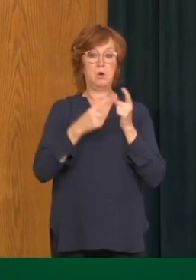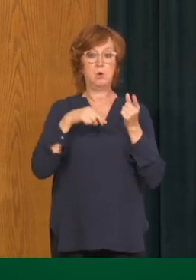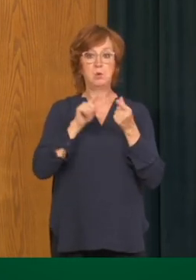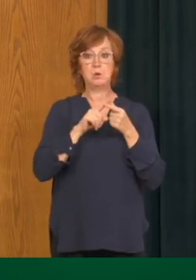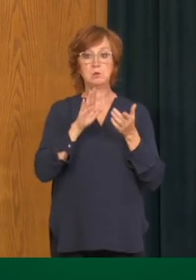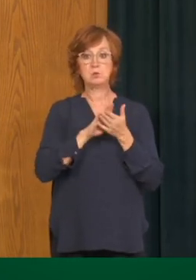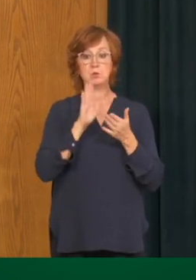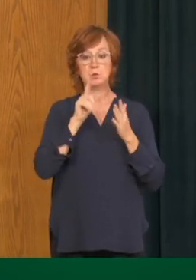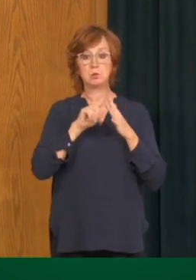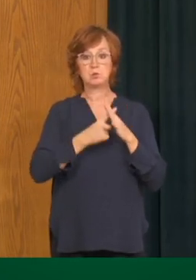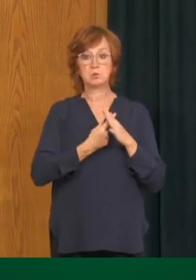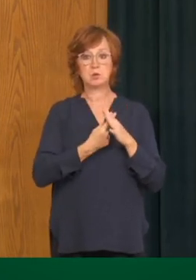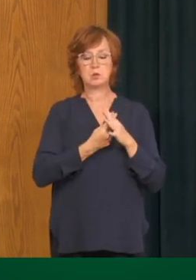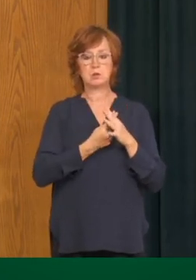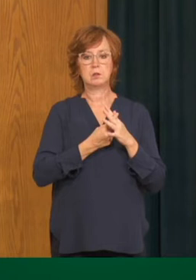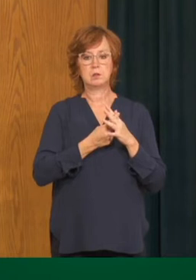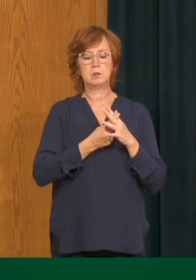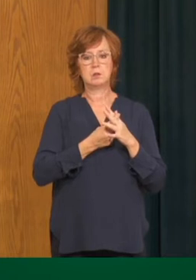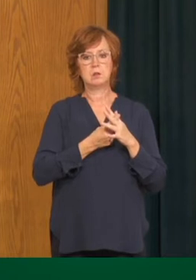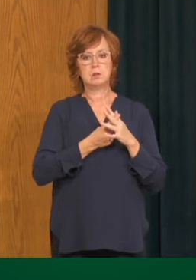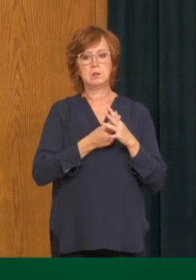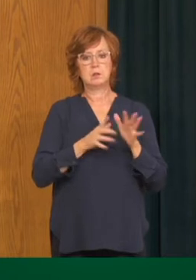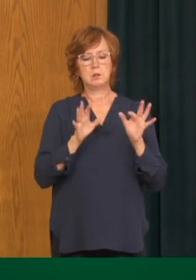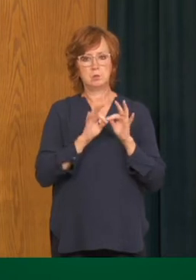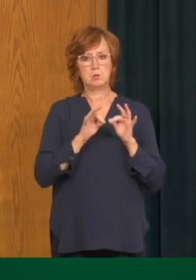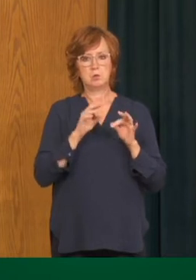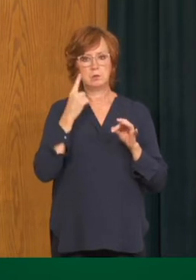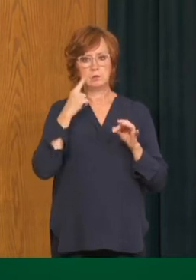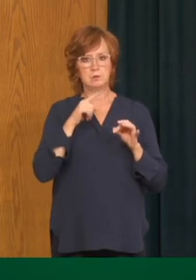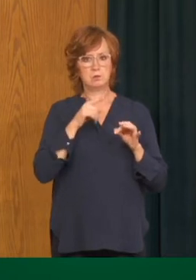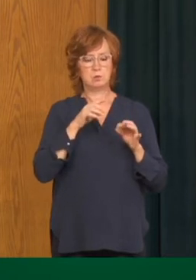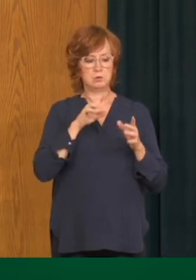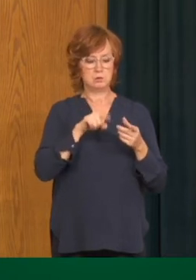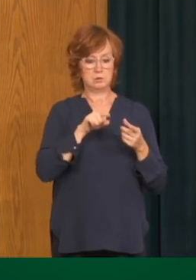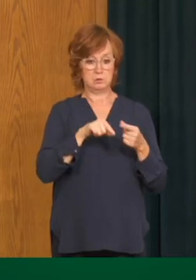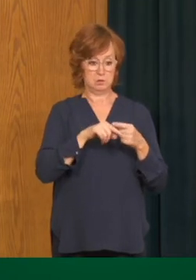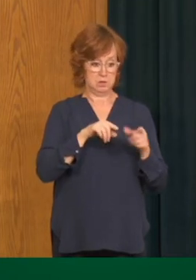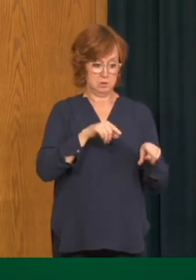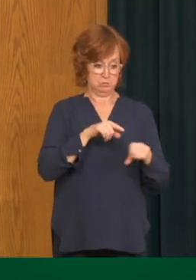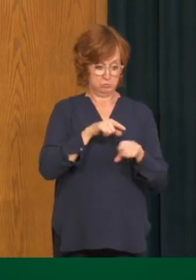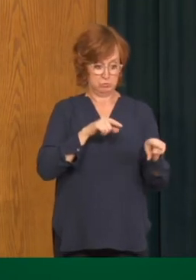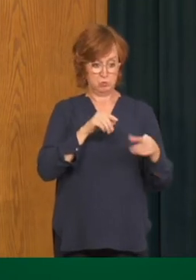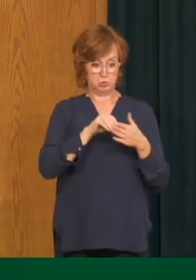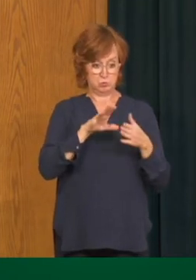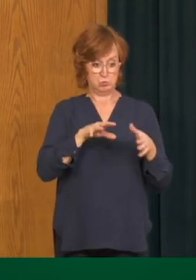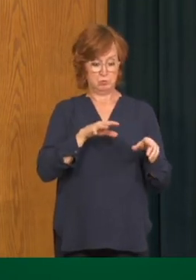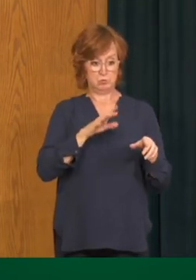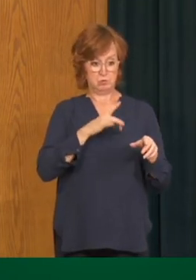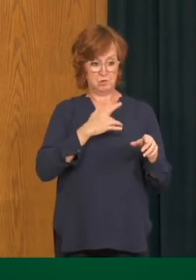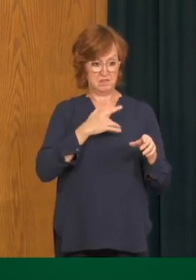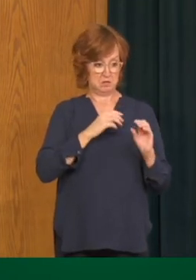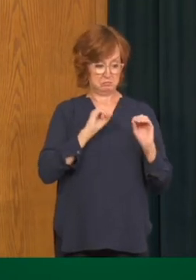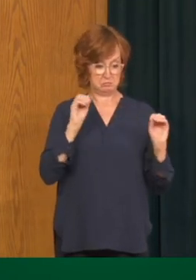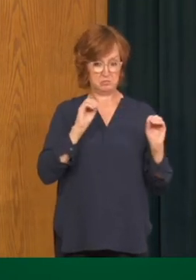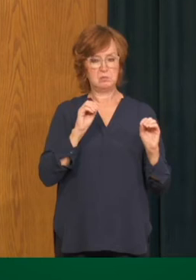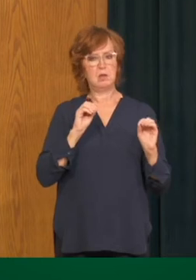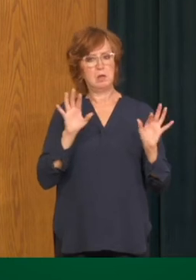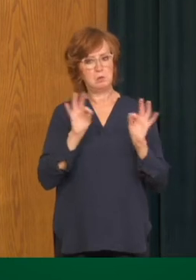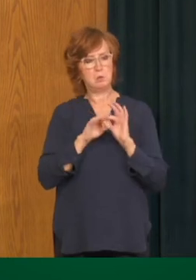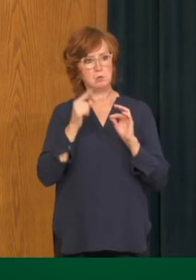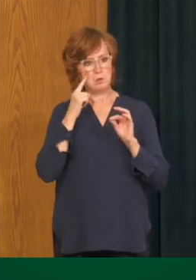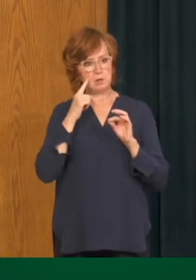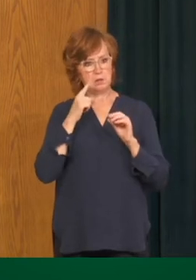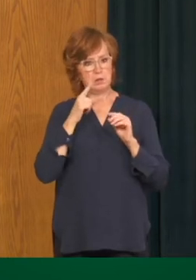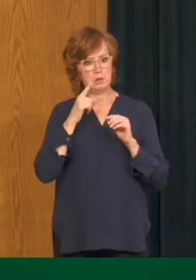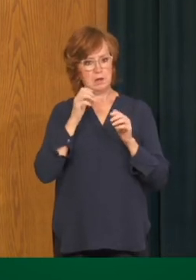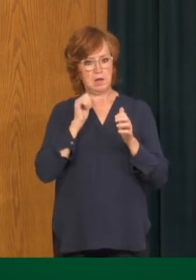were to get exposed to COVID, do have no symptoms or mild symptoms. But we have to be very thoughtful about what will our virtual bubble look